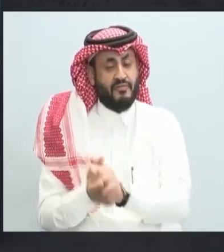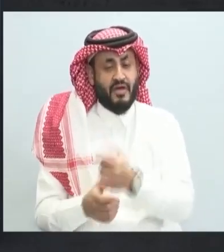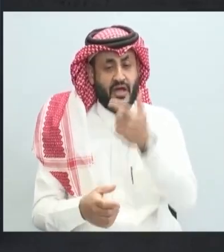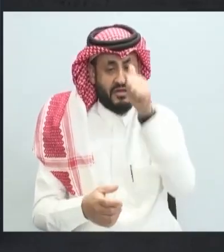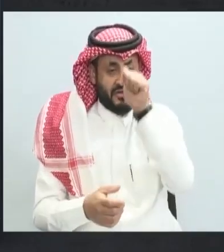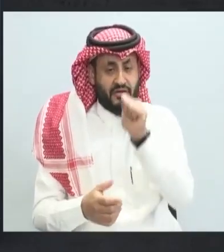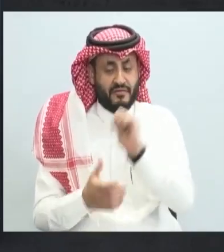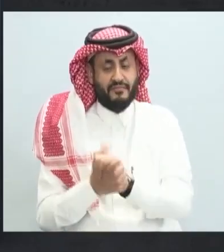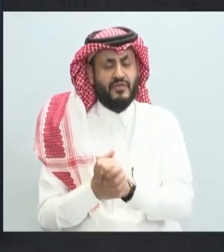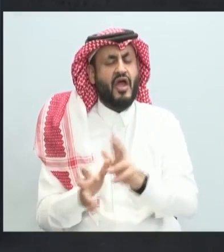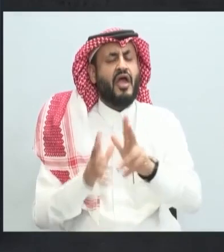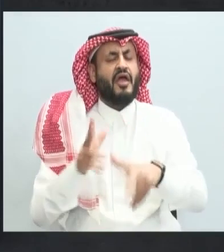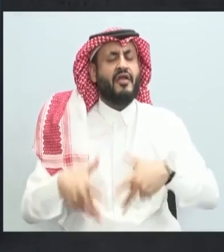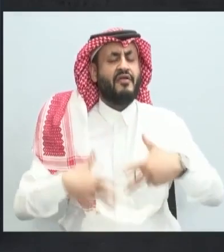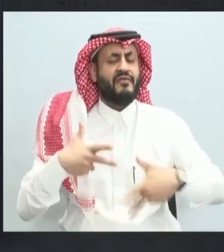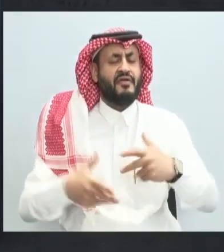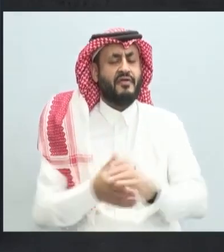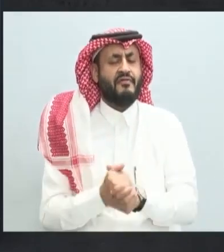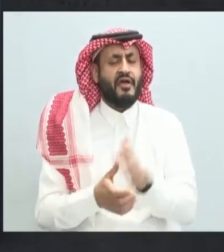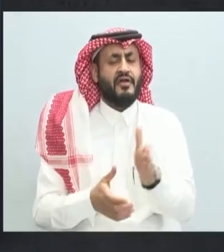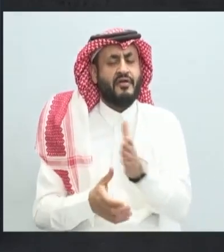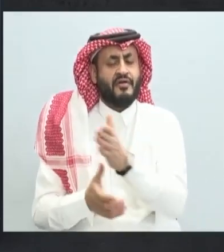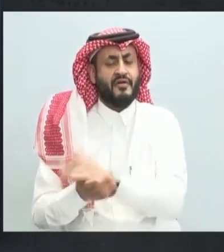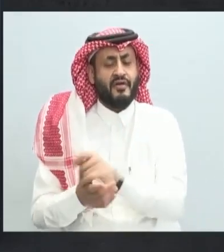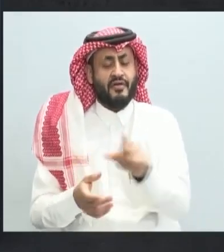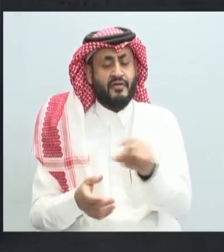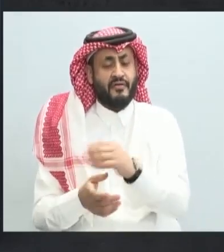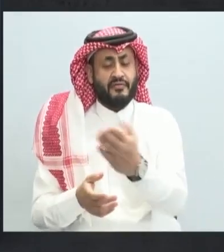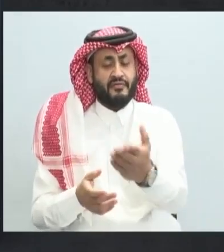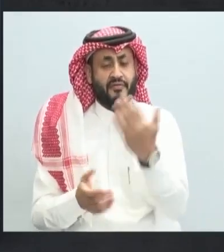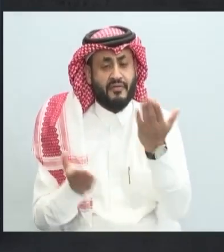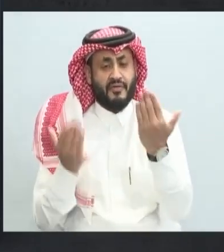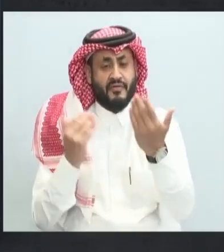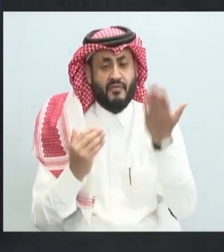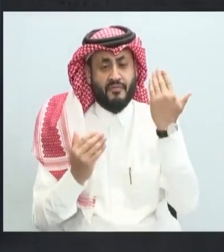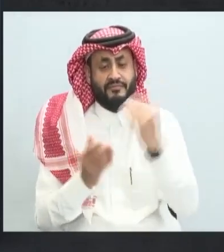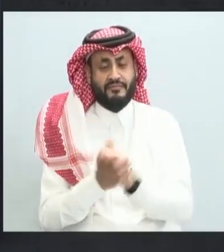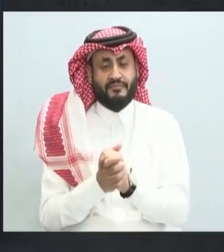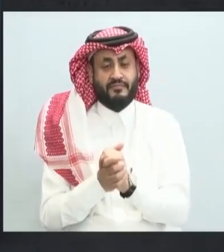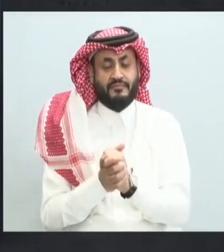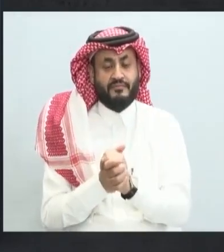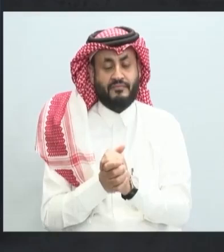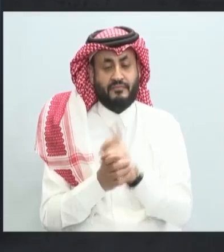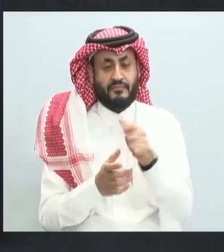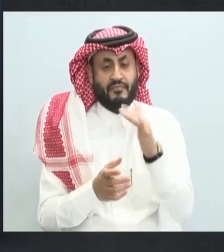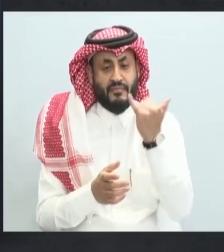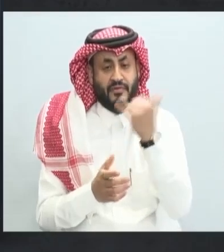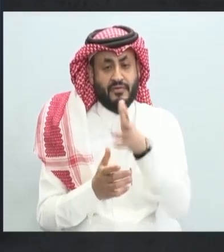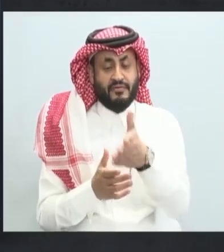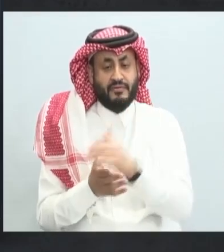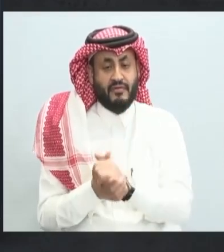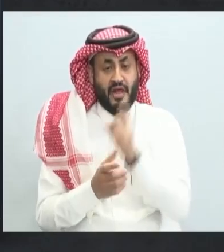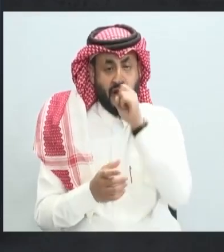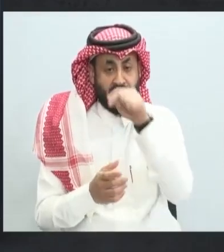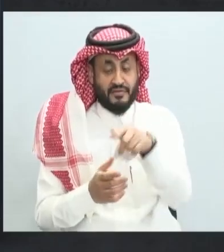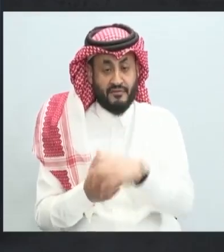sad, so any type of feeling, as we have learned last lesson, you should start your